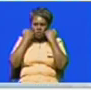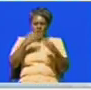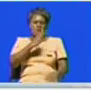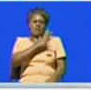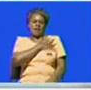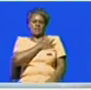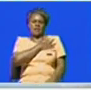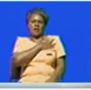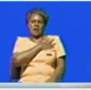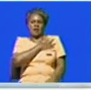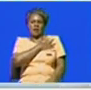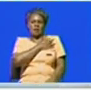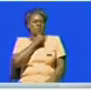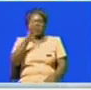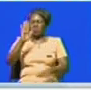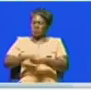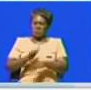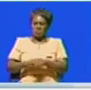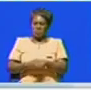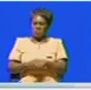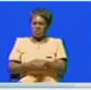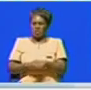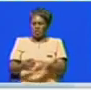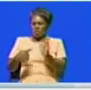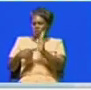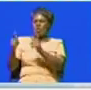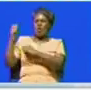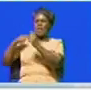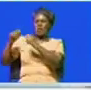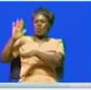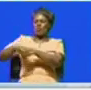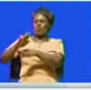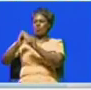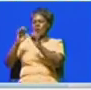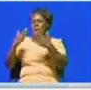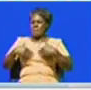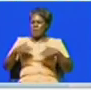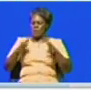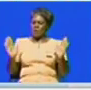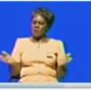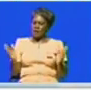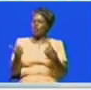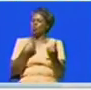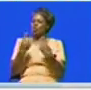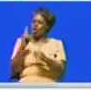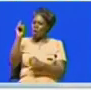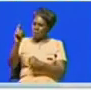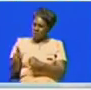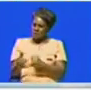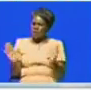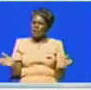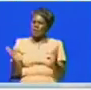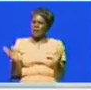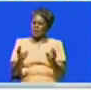NASA, so it is irrelevant. I think it's unfair. And it breeds a culture that is not helpful. People must be encouraged to talk. People must be encouraged